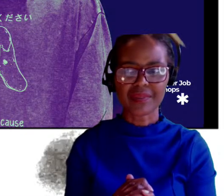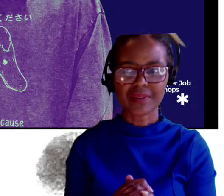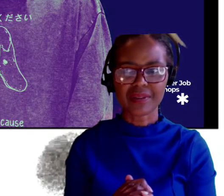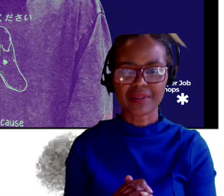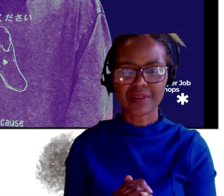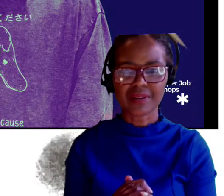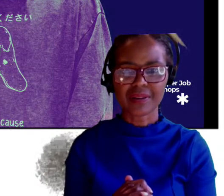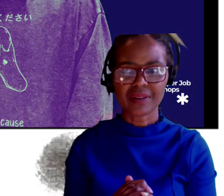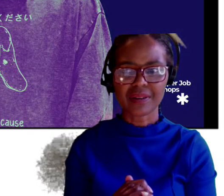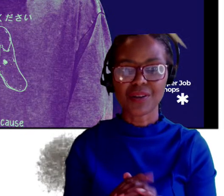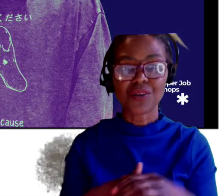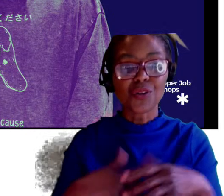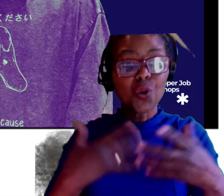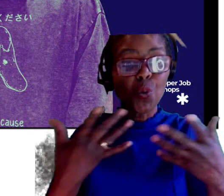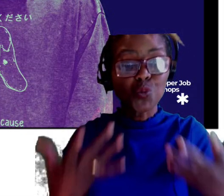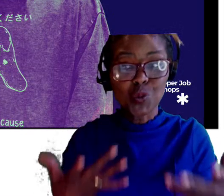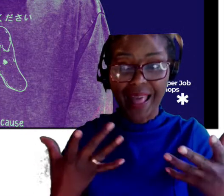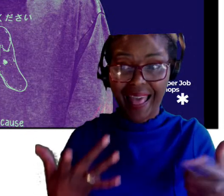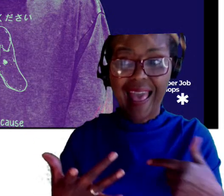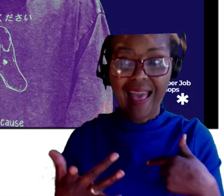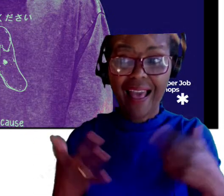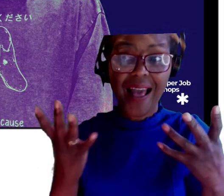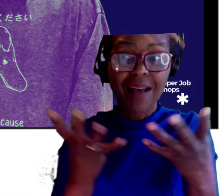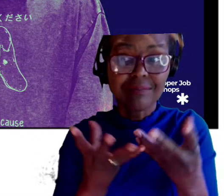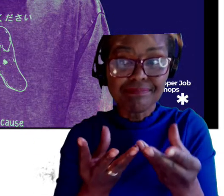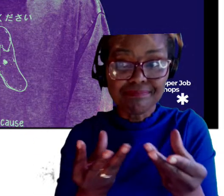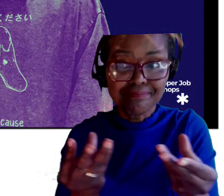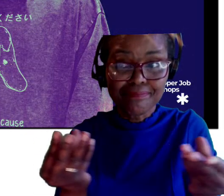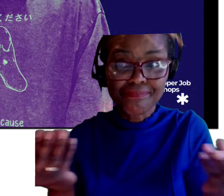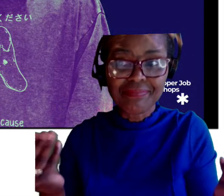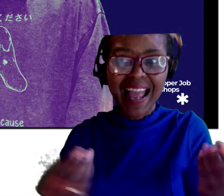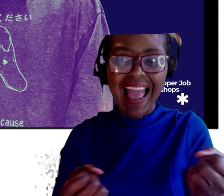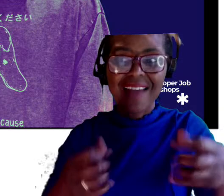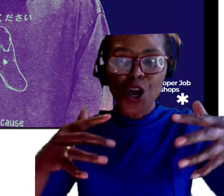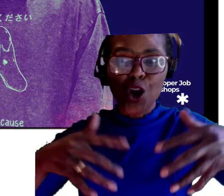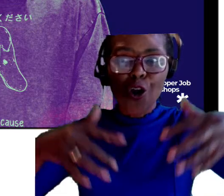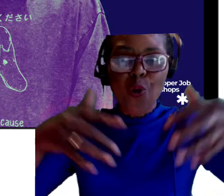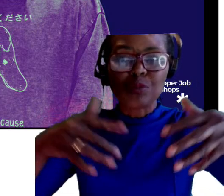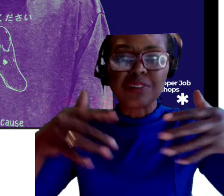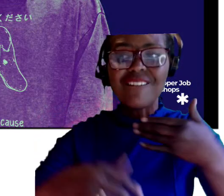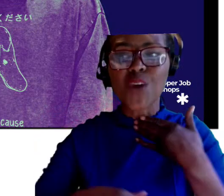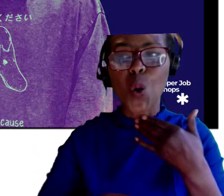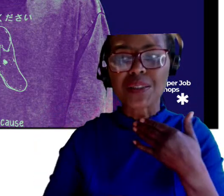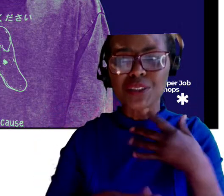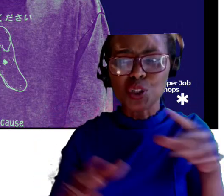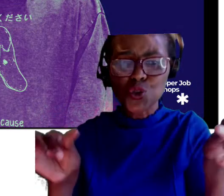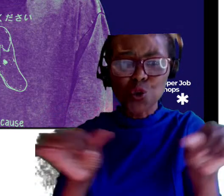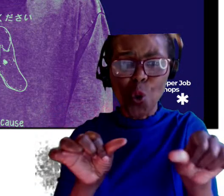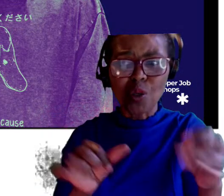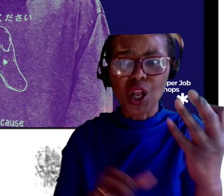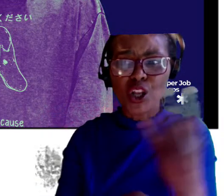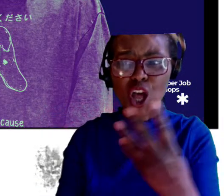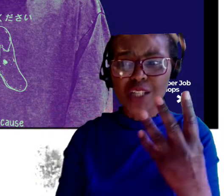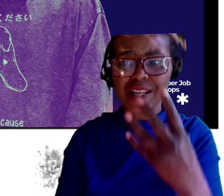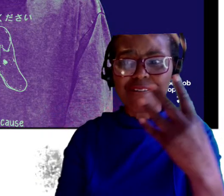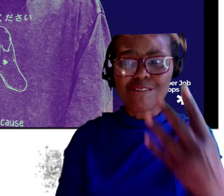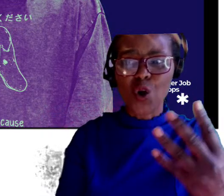Today I'm going to fade us out with a final ghost voice, a short 1948 recording by